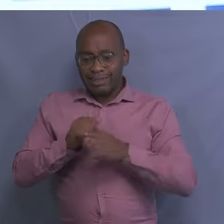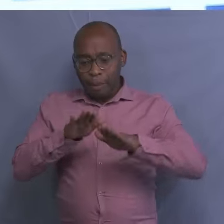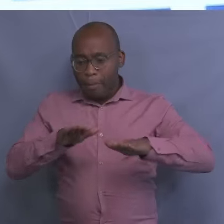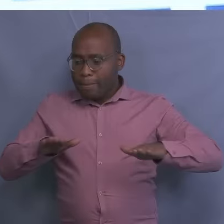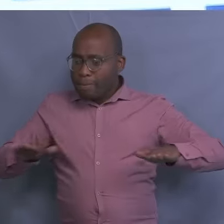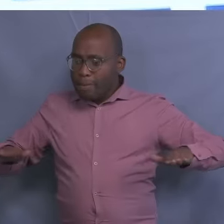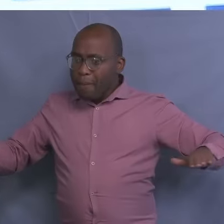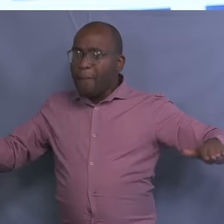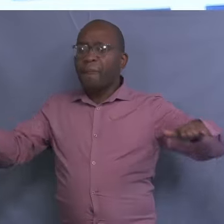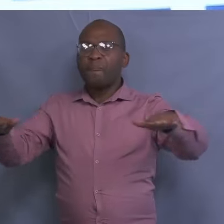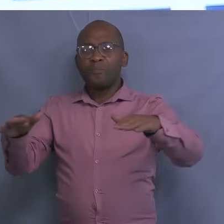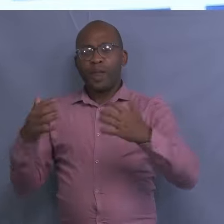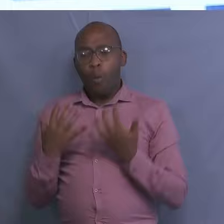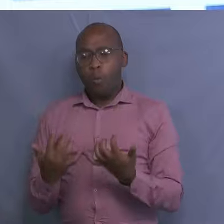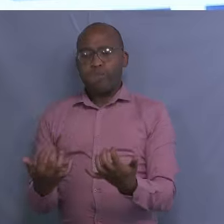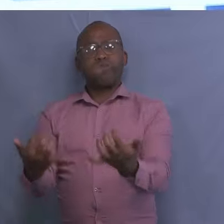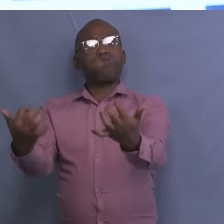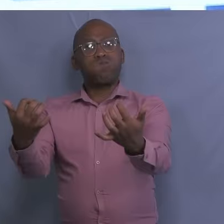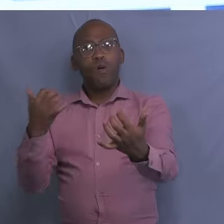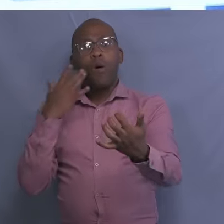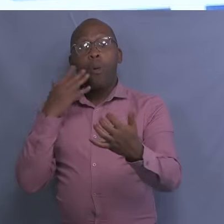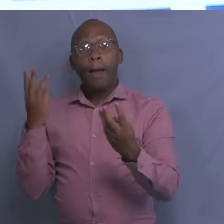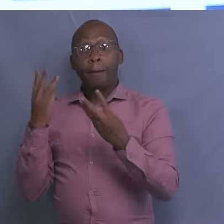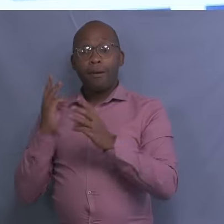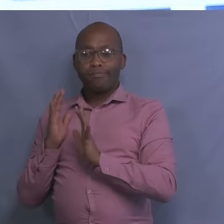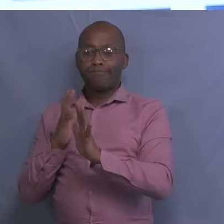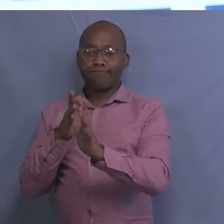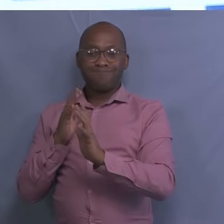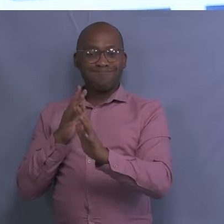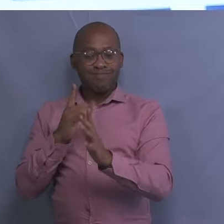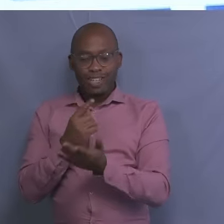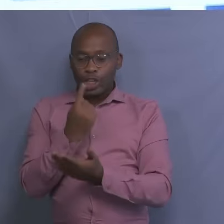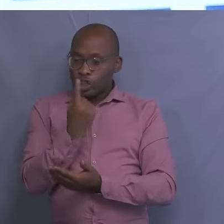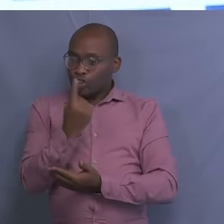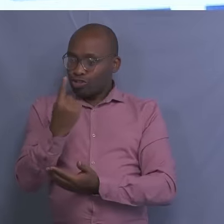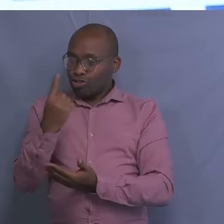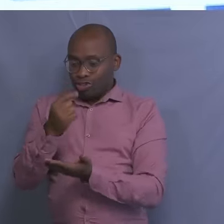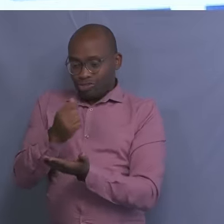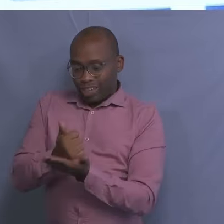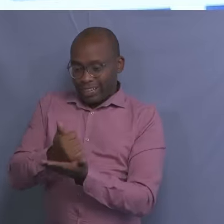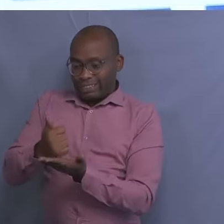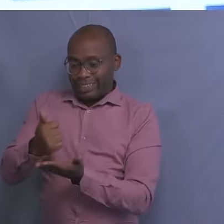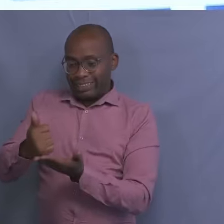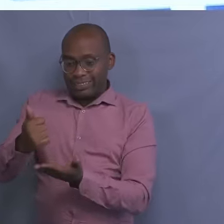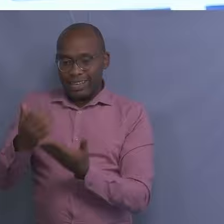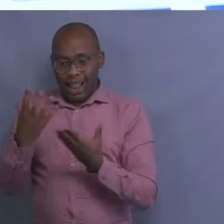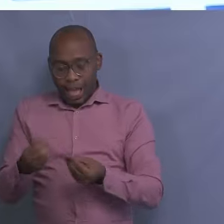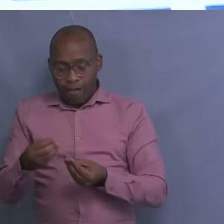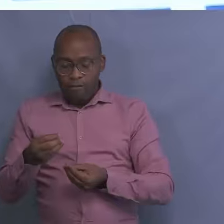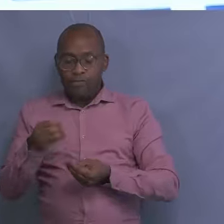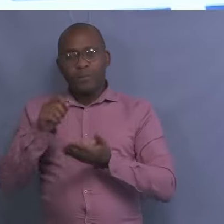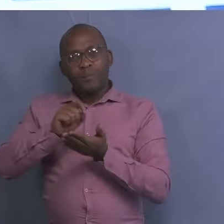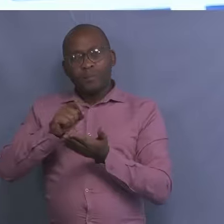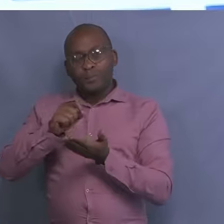are branded with the branding of the business, and they will have the notepads that are